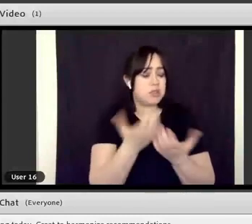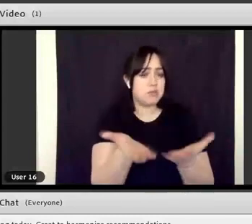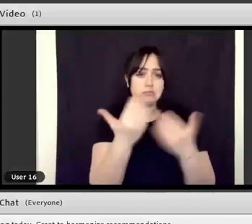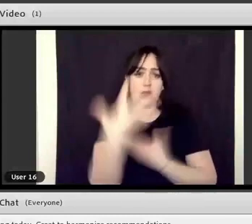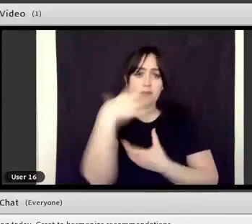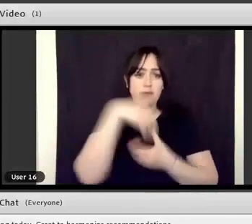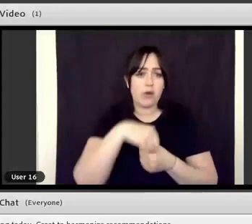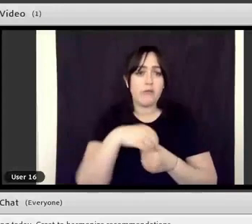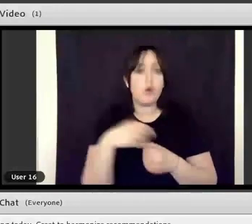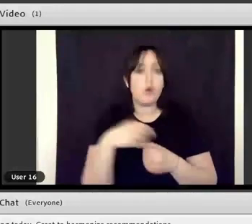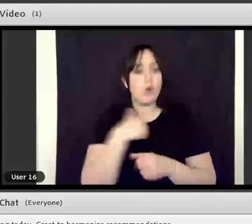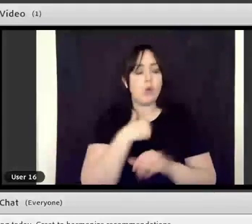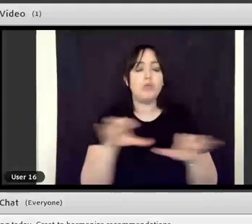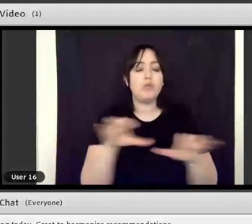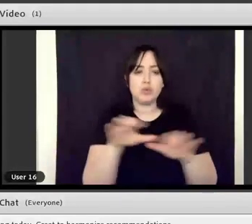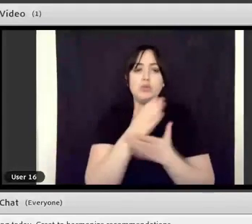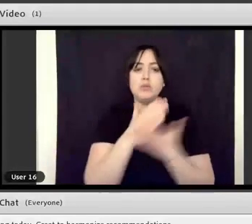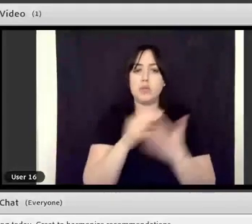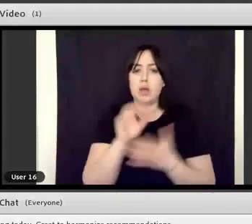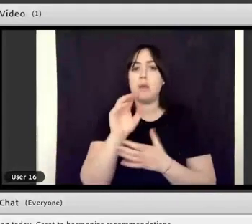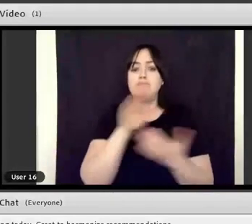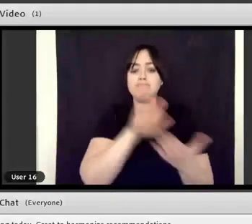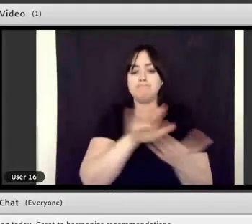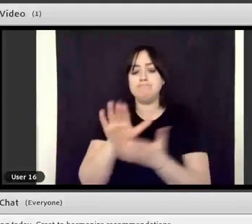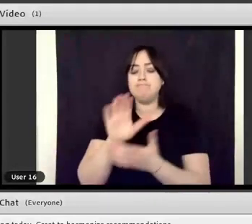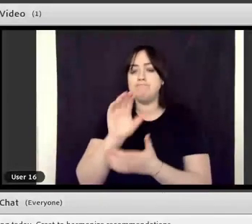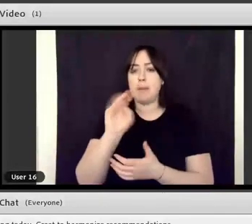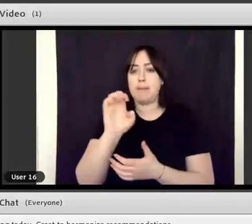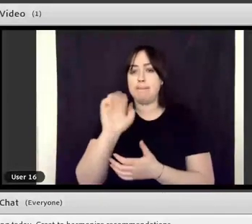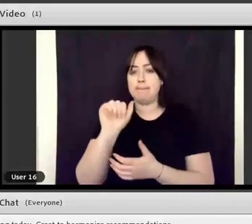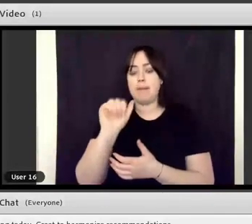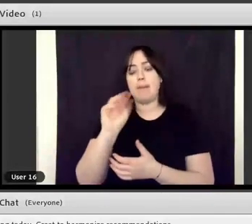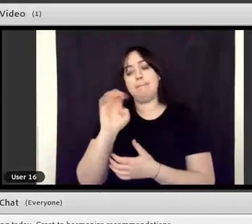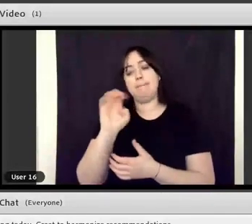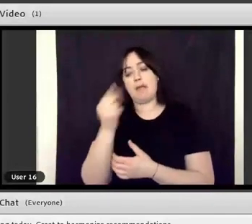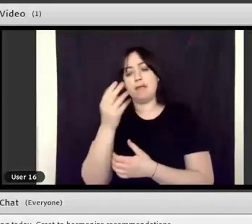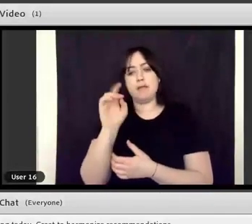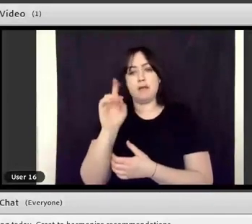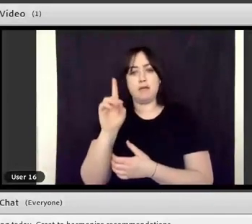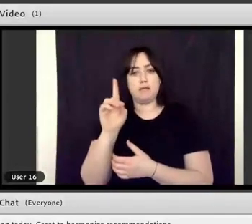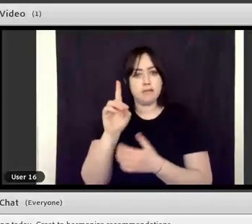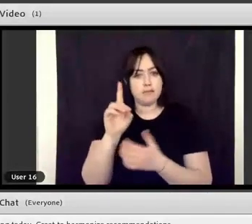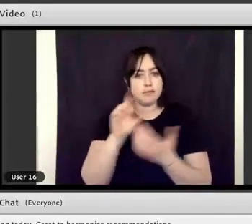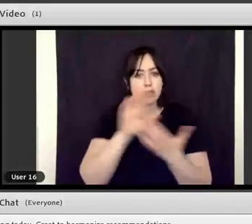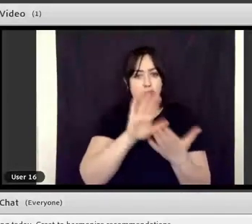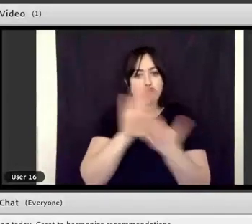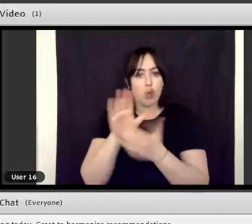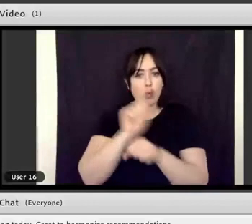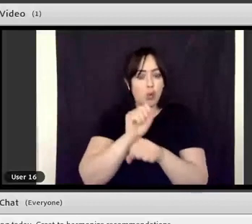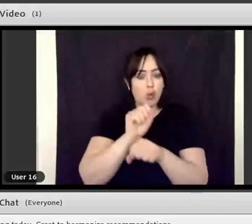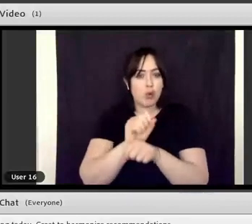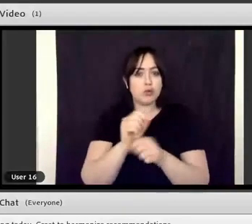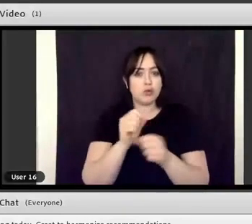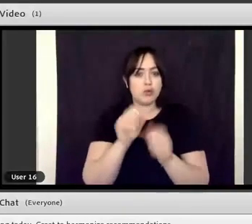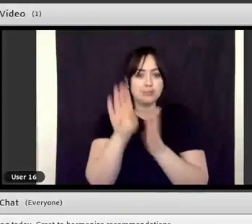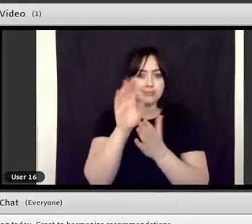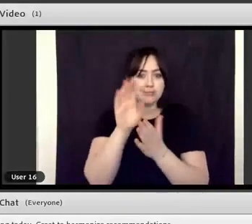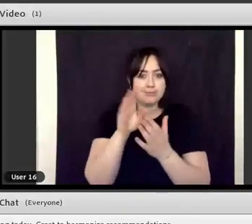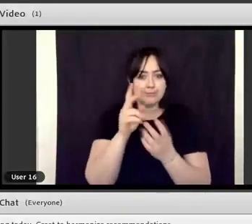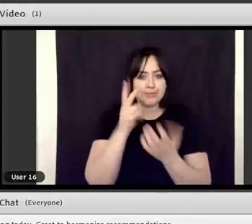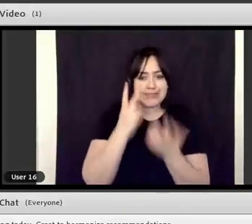We will be doing some methodological work to really test the child functioning module and how it performs when it comes